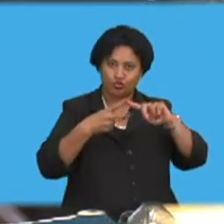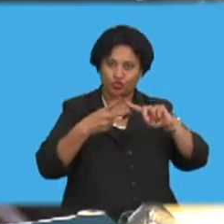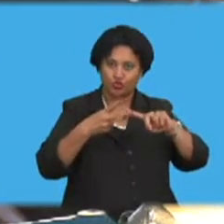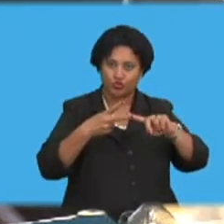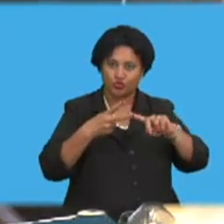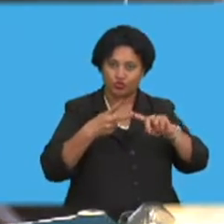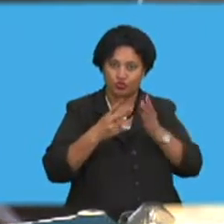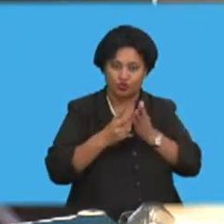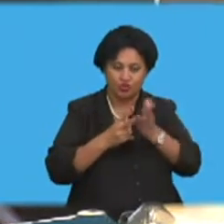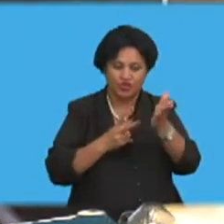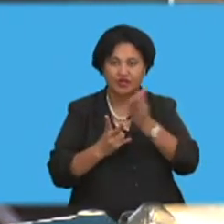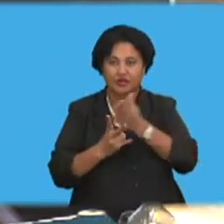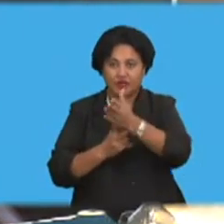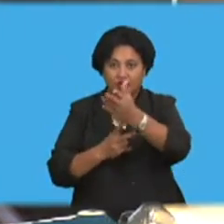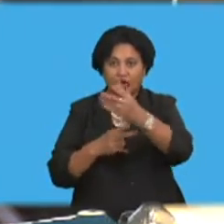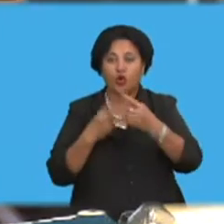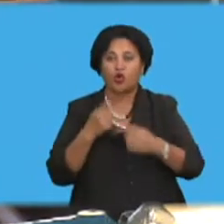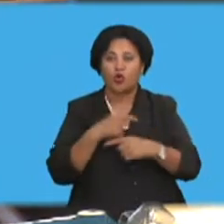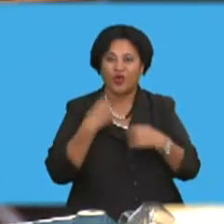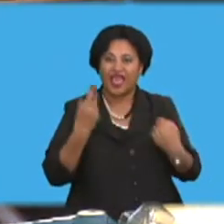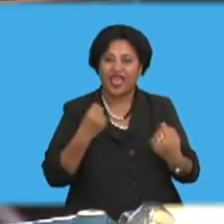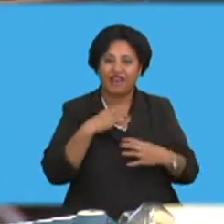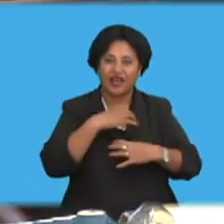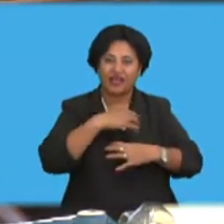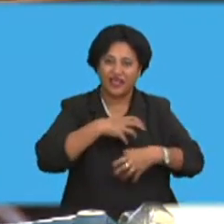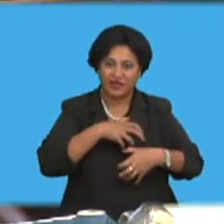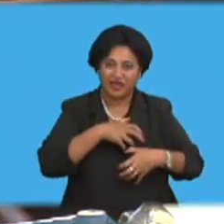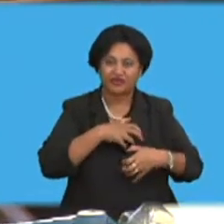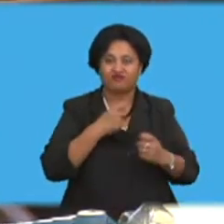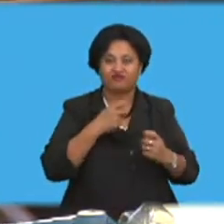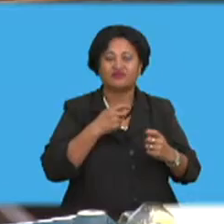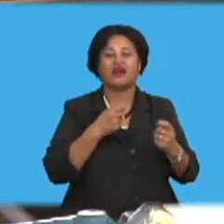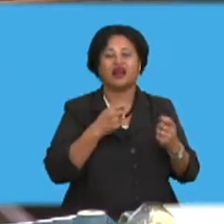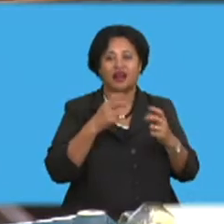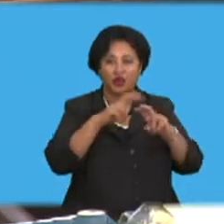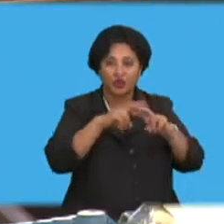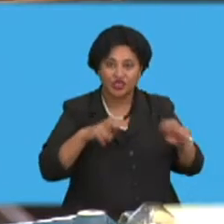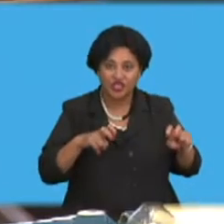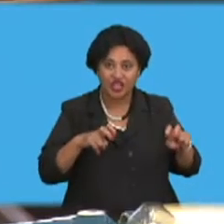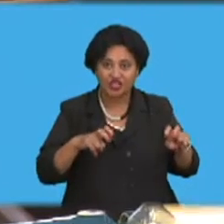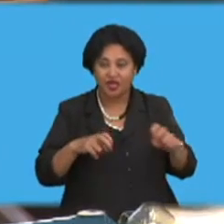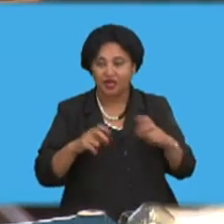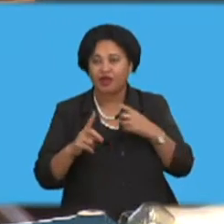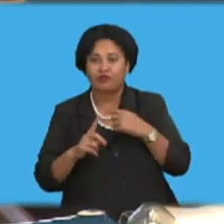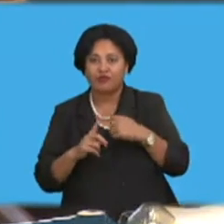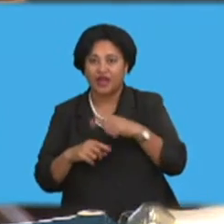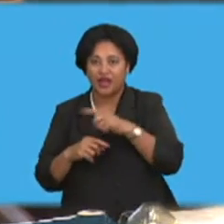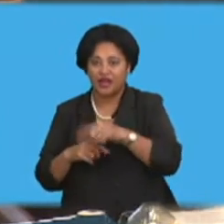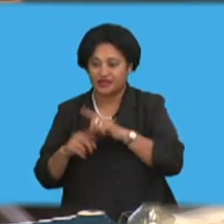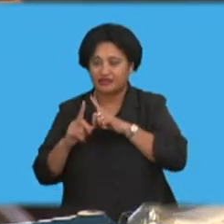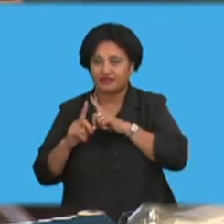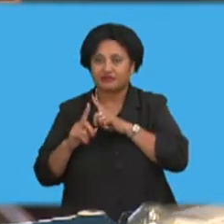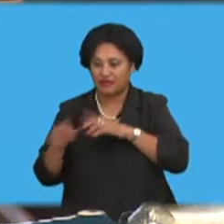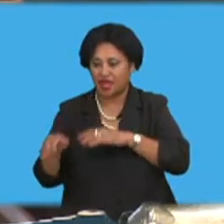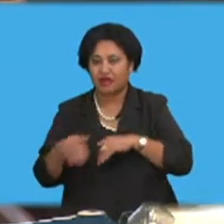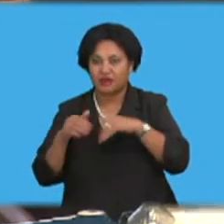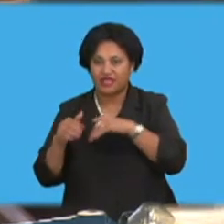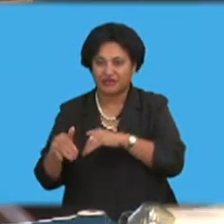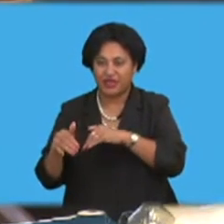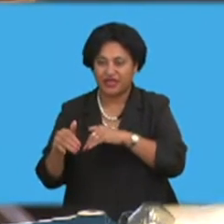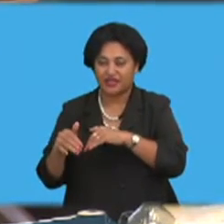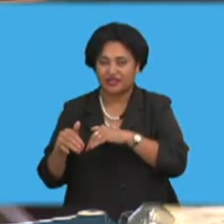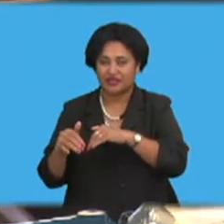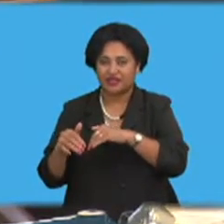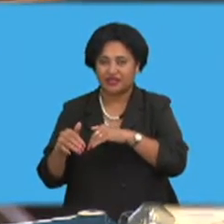have adaptive research and applied research or participatory research as well. After years